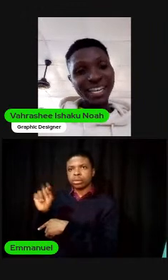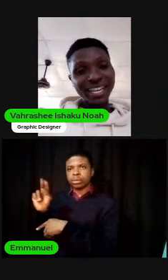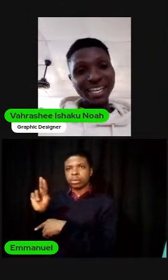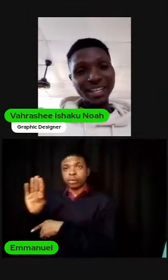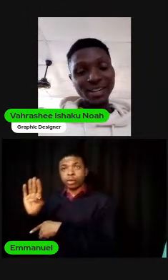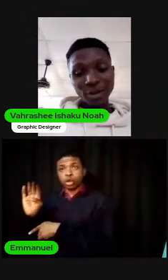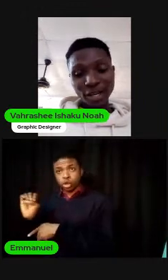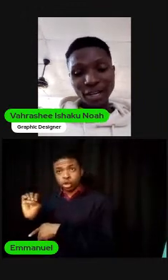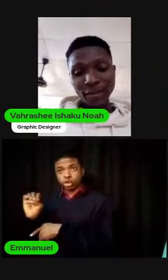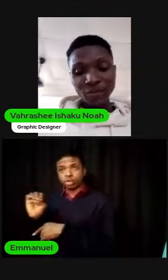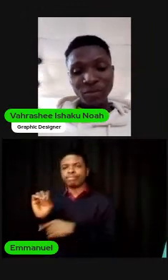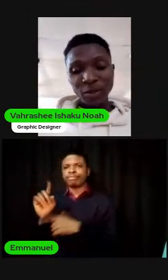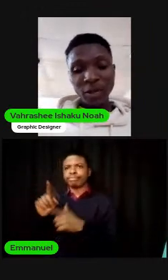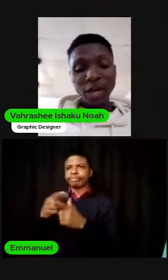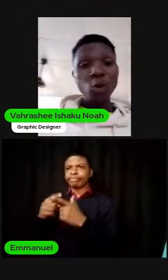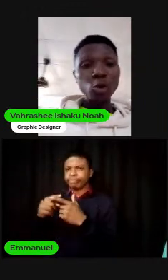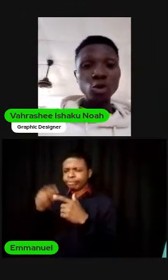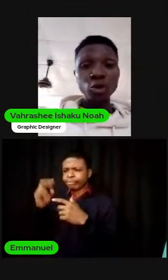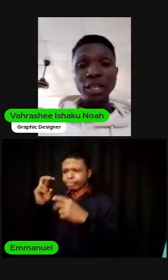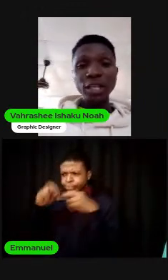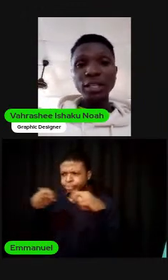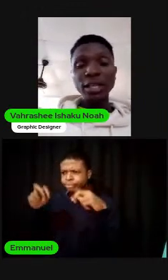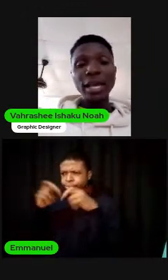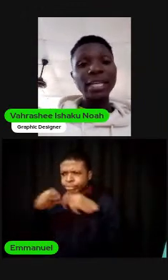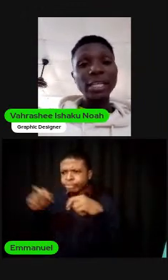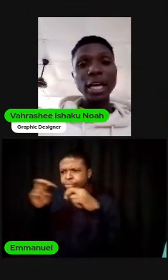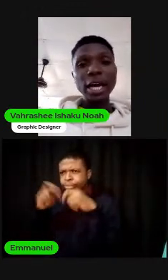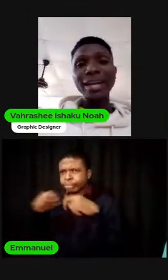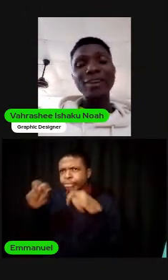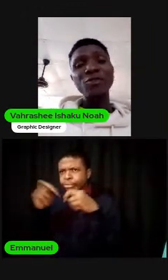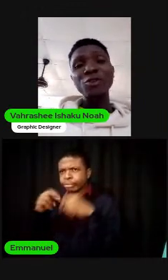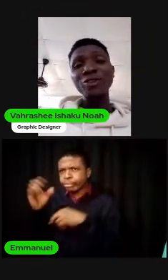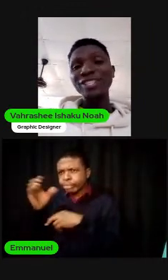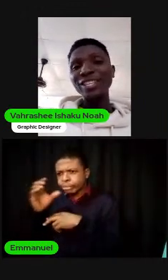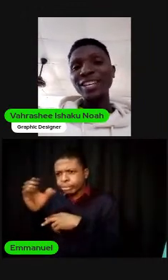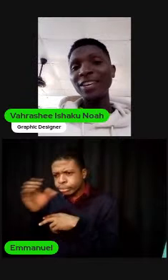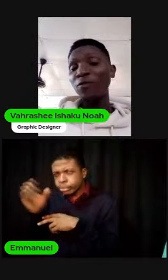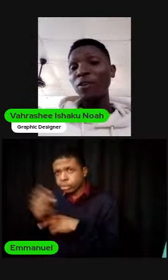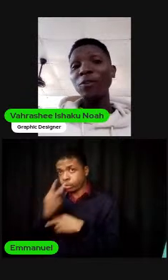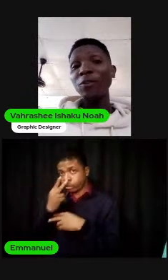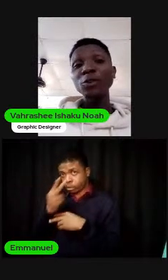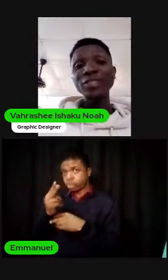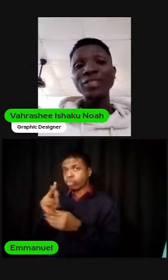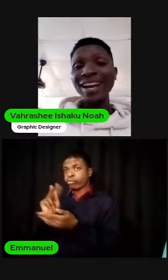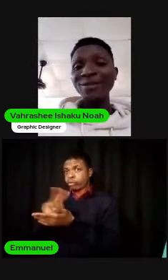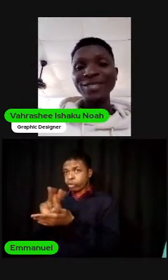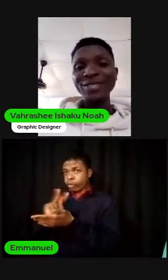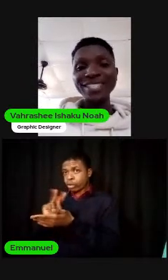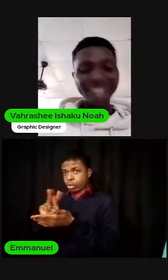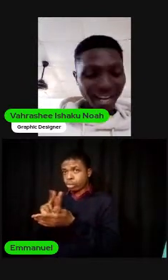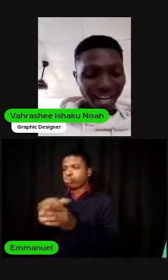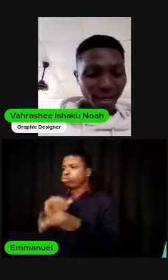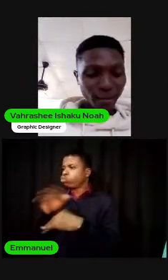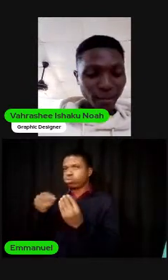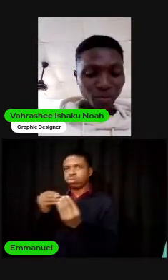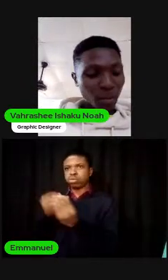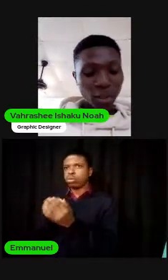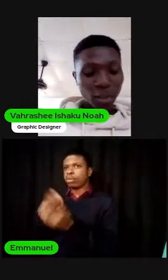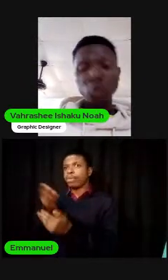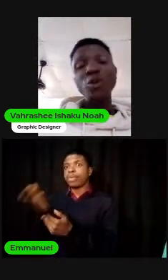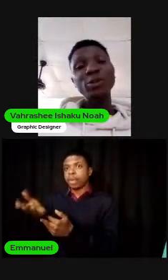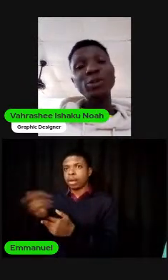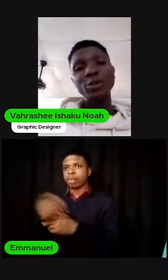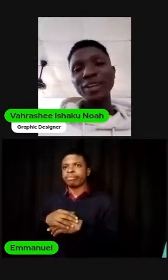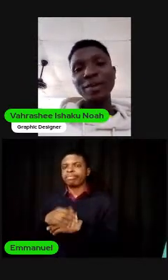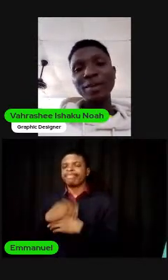and check. Okay, you can go through it. They are there, and of course, if you have not subscribed to this channel, please